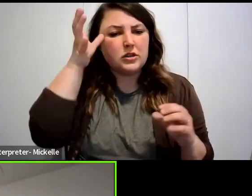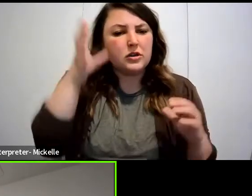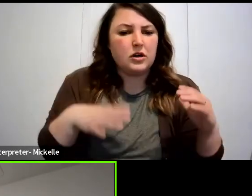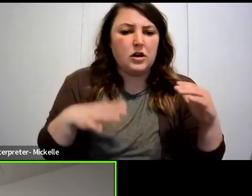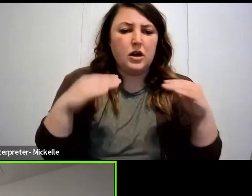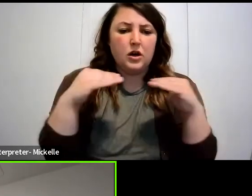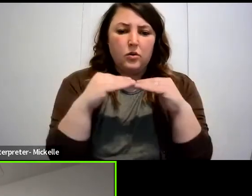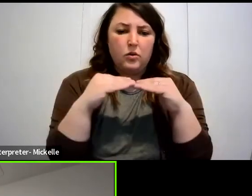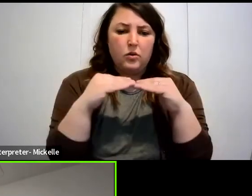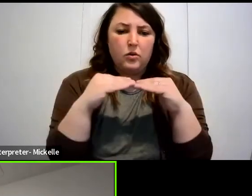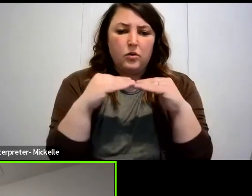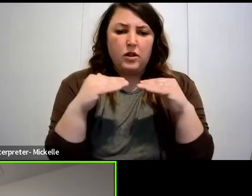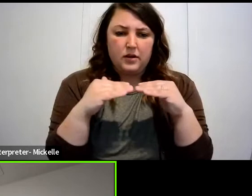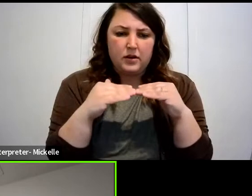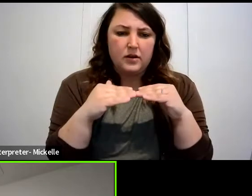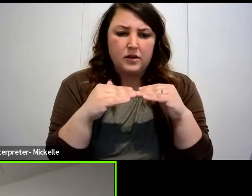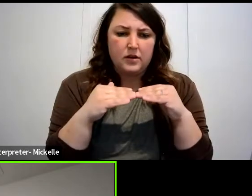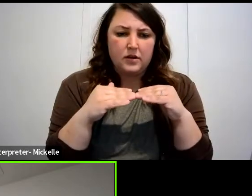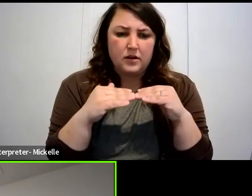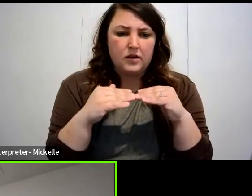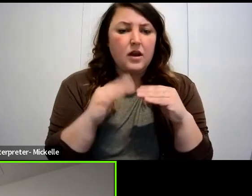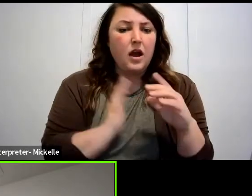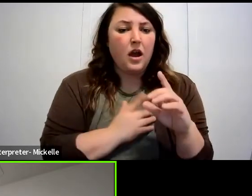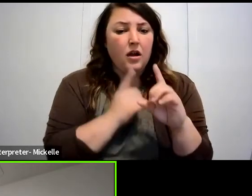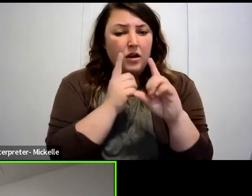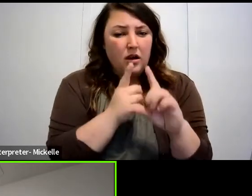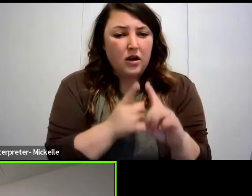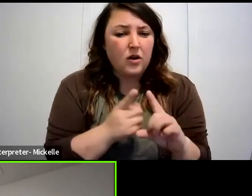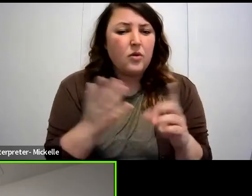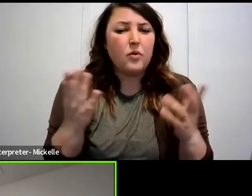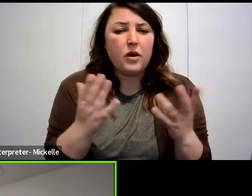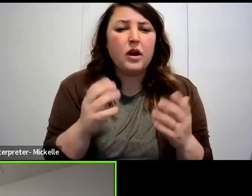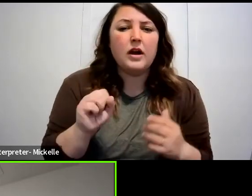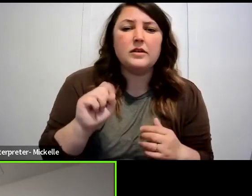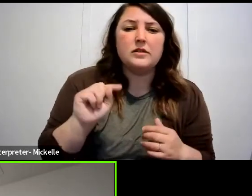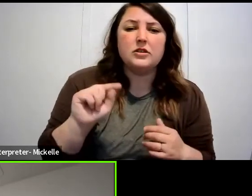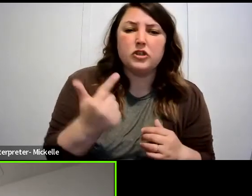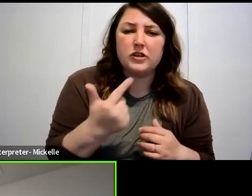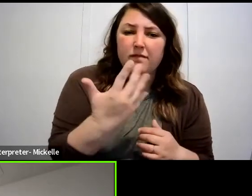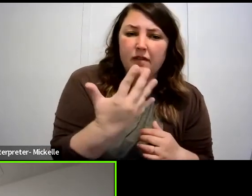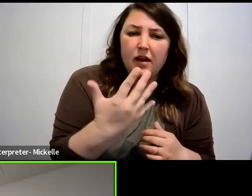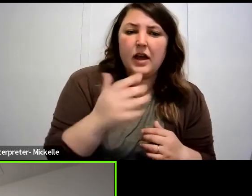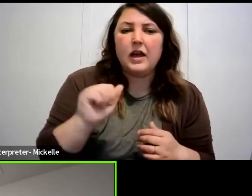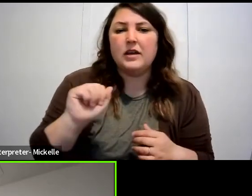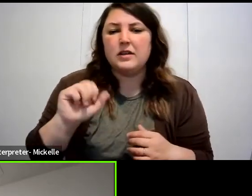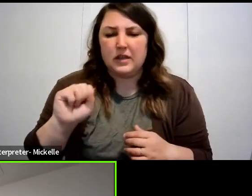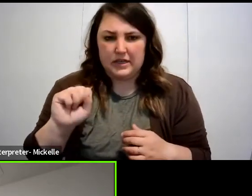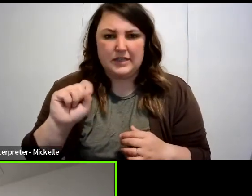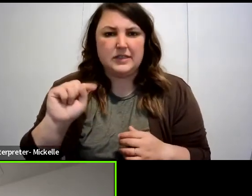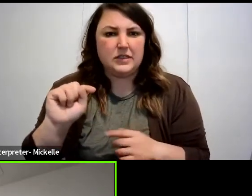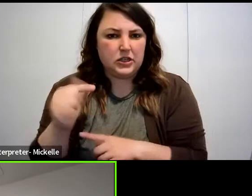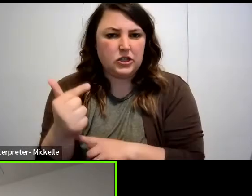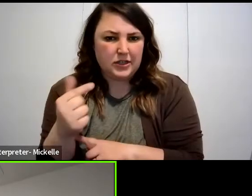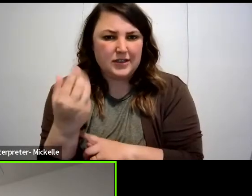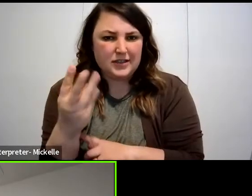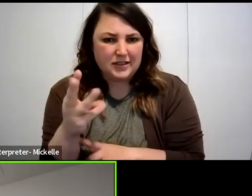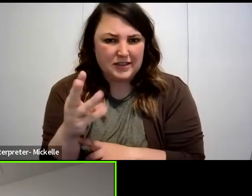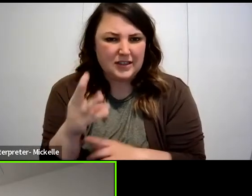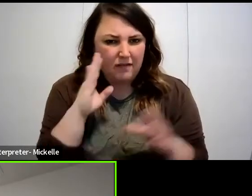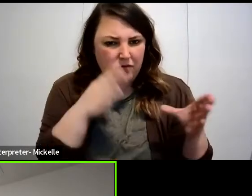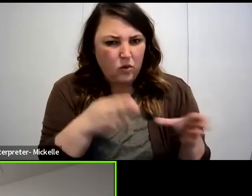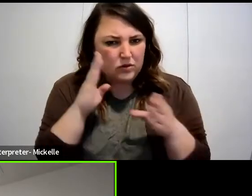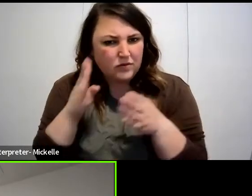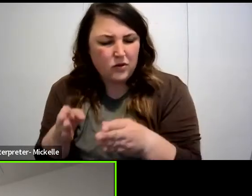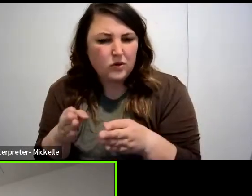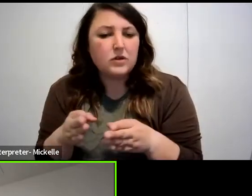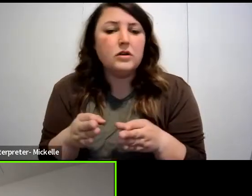Development agenda specifically focusing on SDG 5 and SDG 16. You can count on Austria's full and